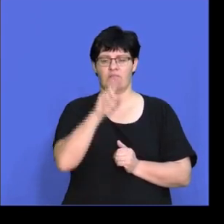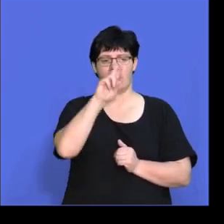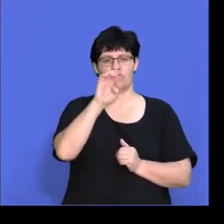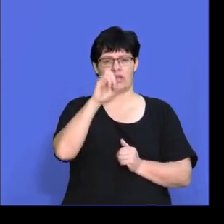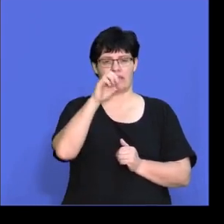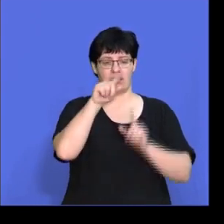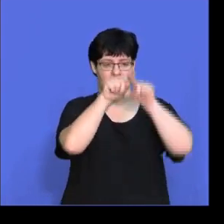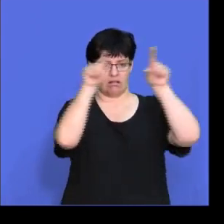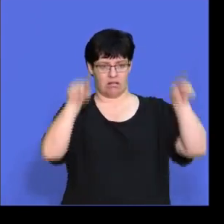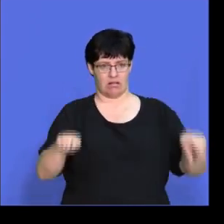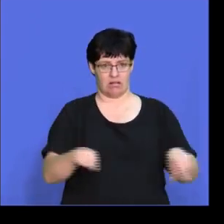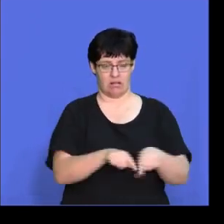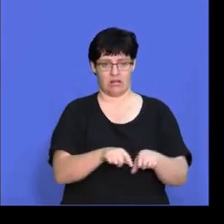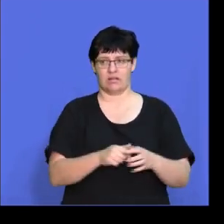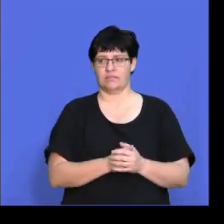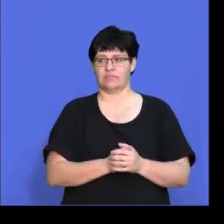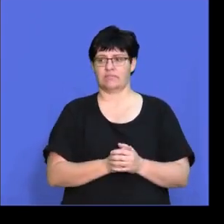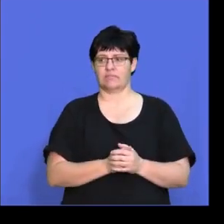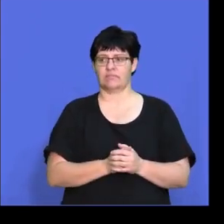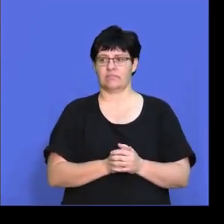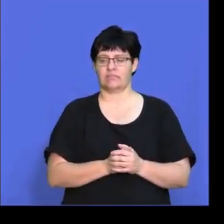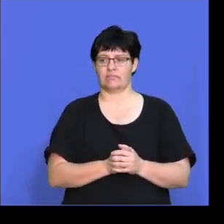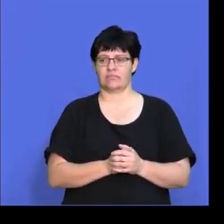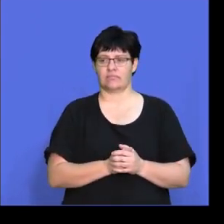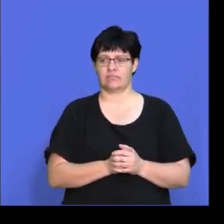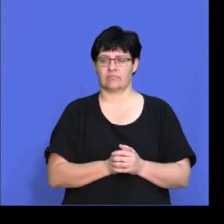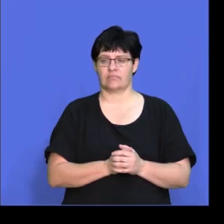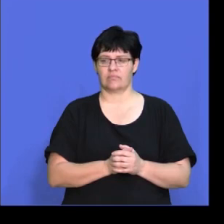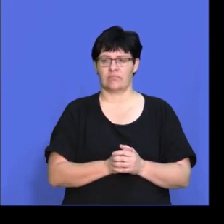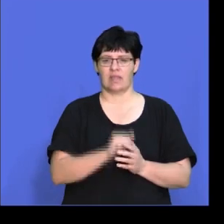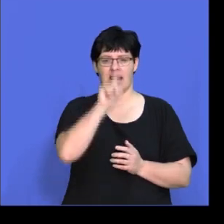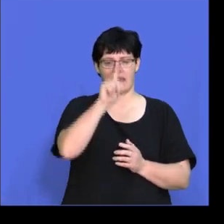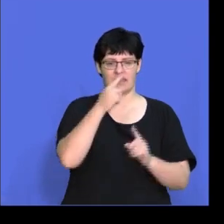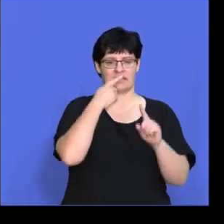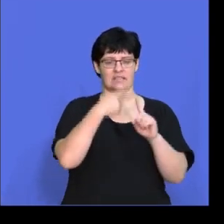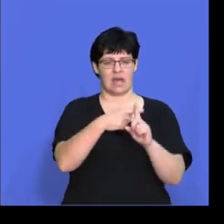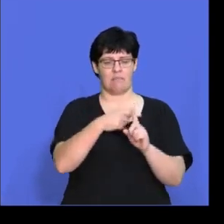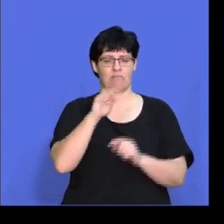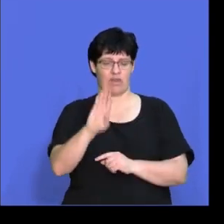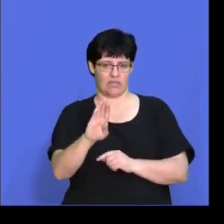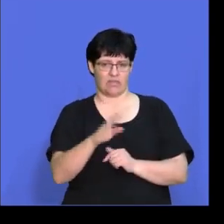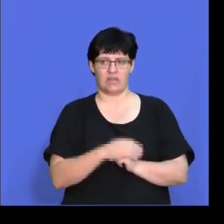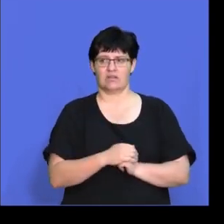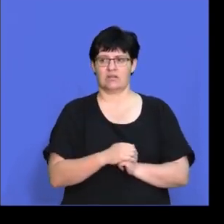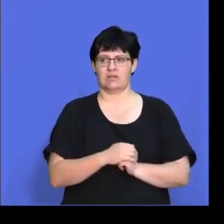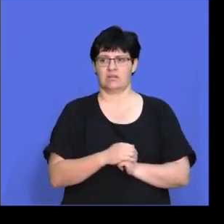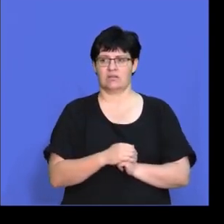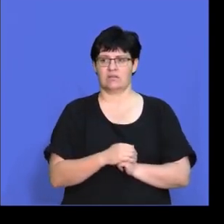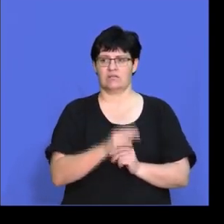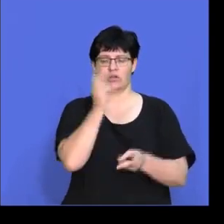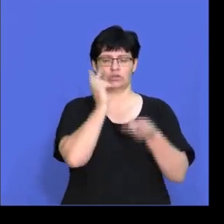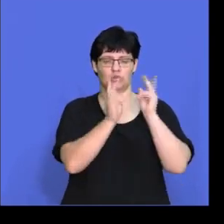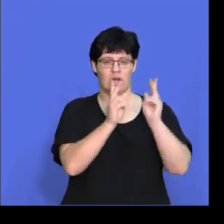the rectangle. That's obviously just length times width or length times breadth. So that is going to